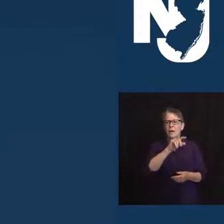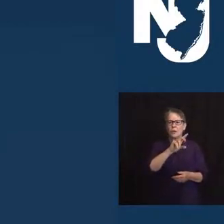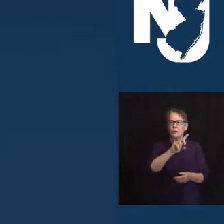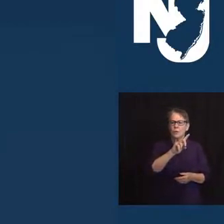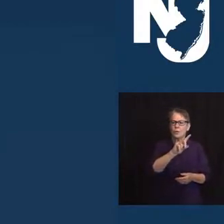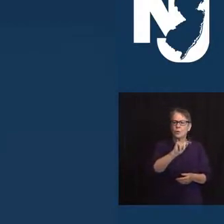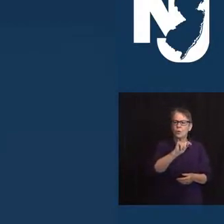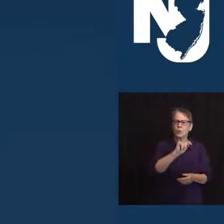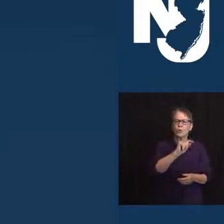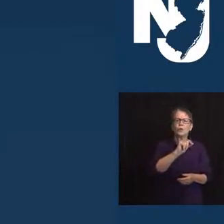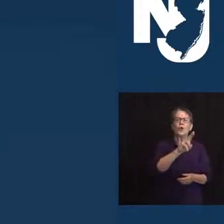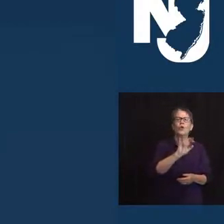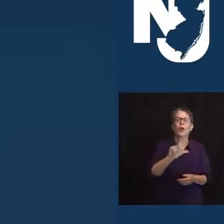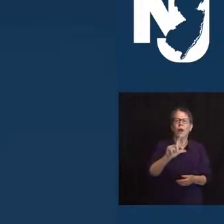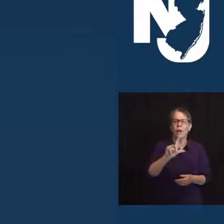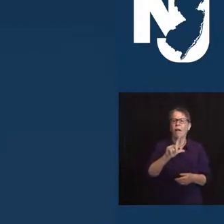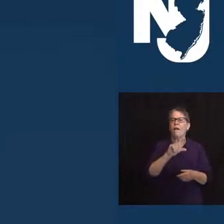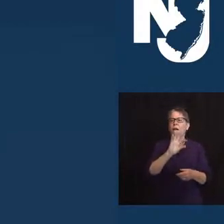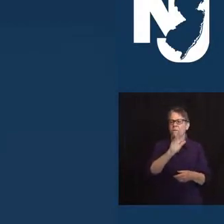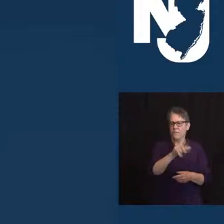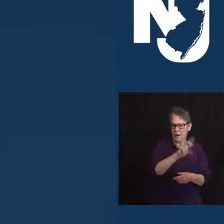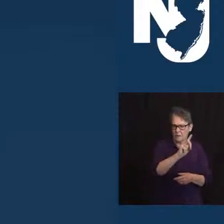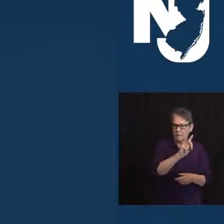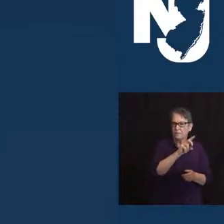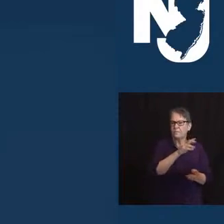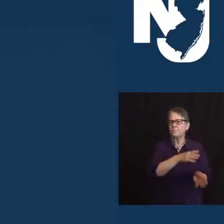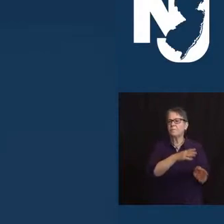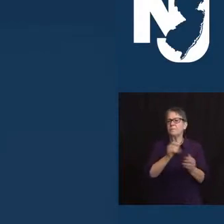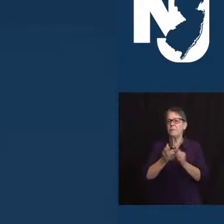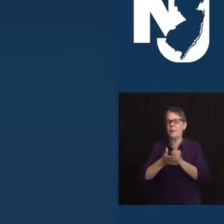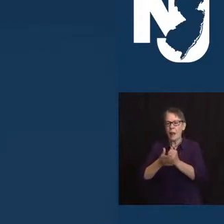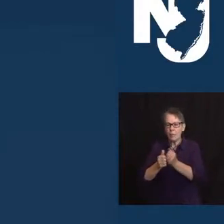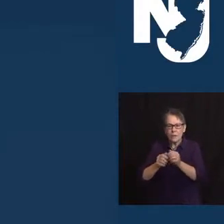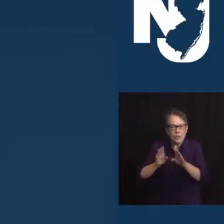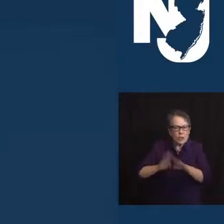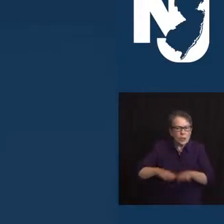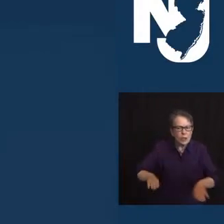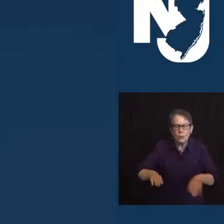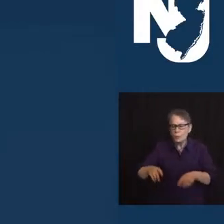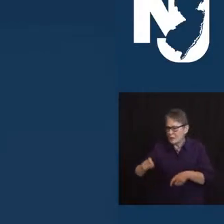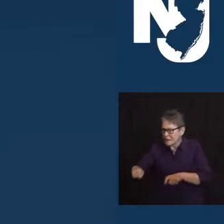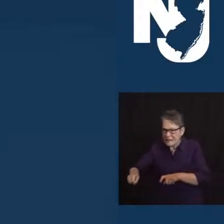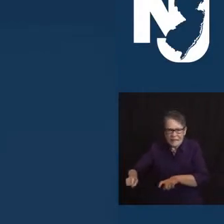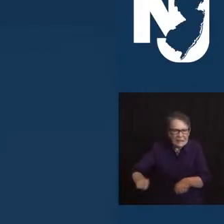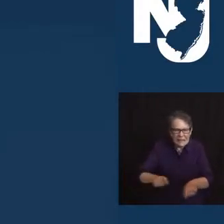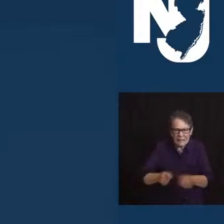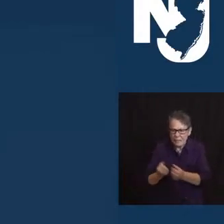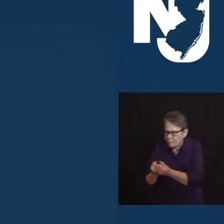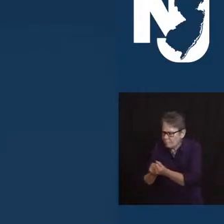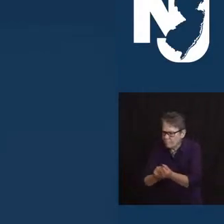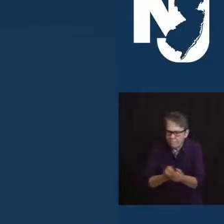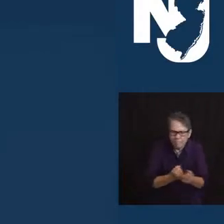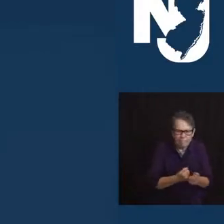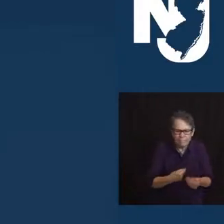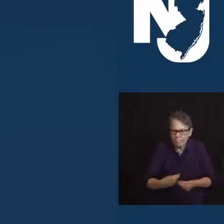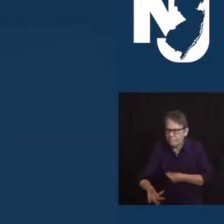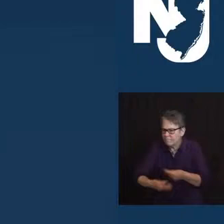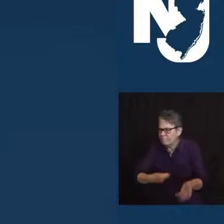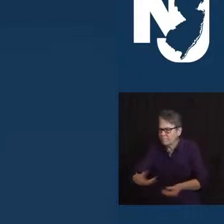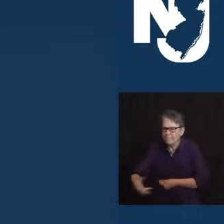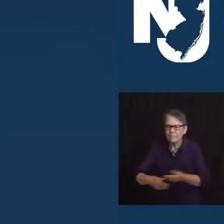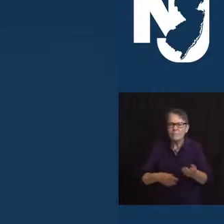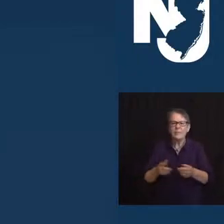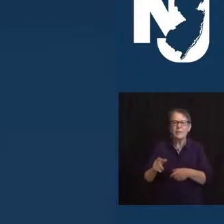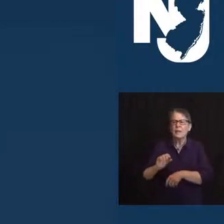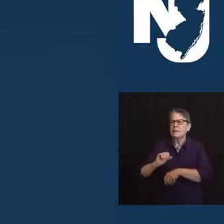underserved communities. She was also a founding member of the New Jersey Amistad Commission and the NJ Association of Black